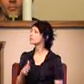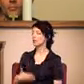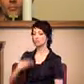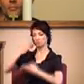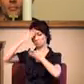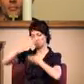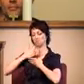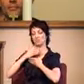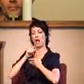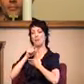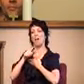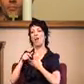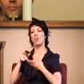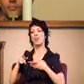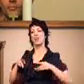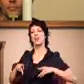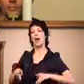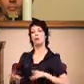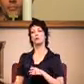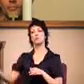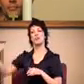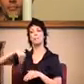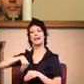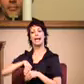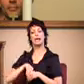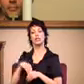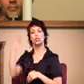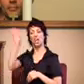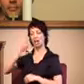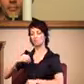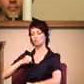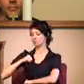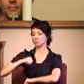in. I am not letting you in, God.